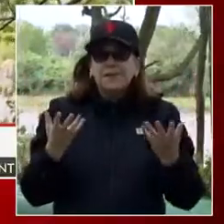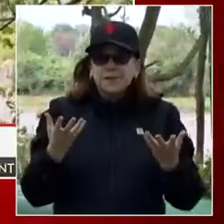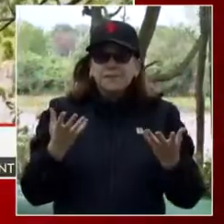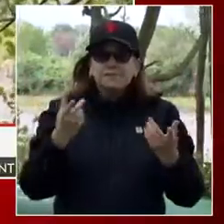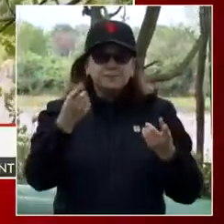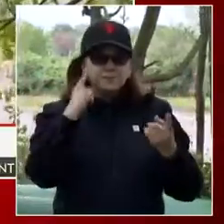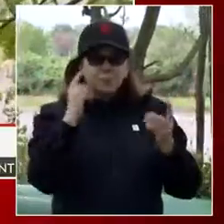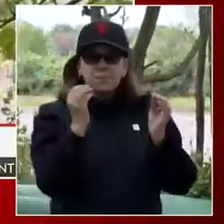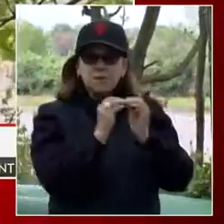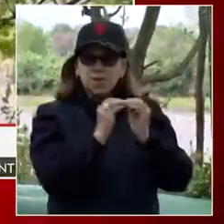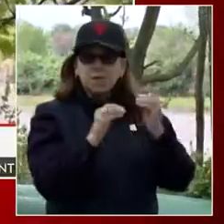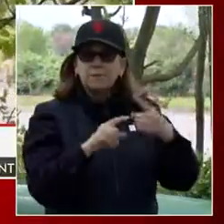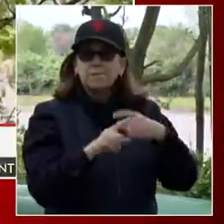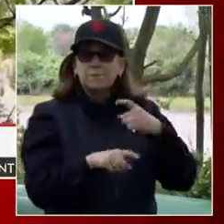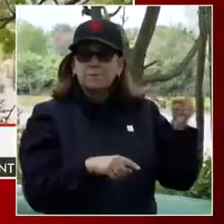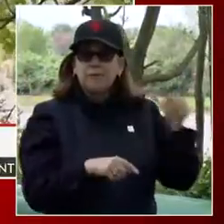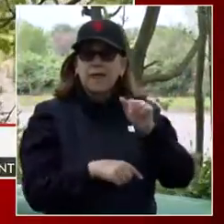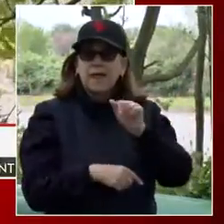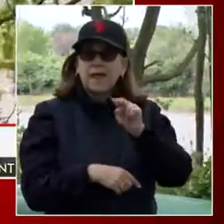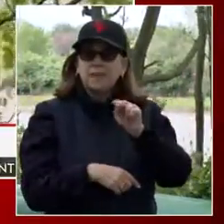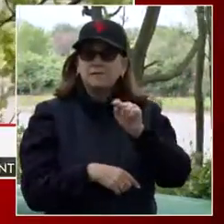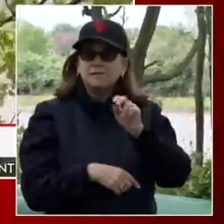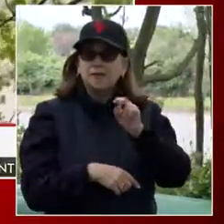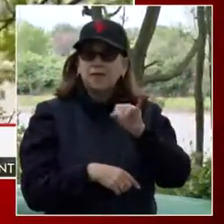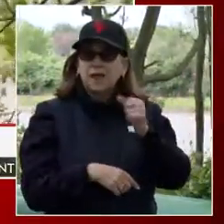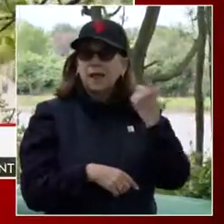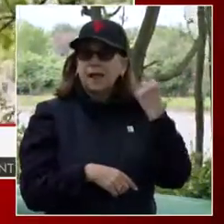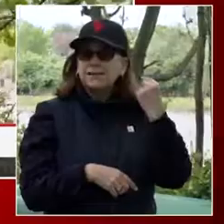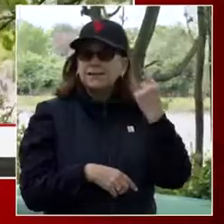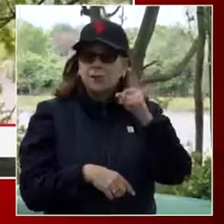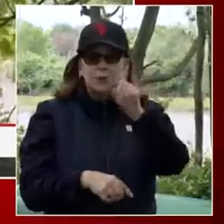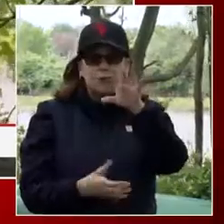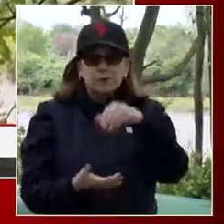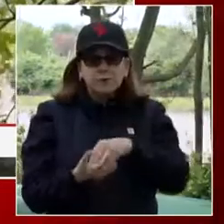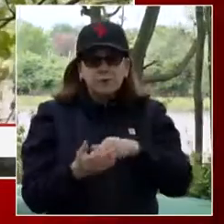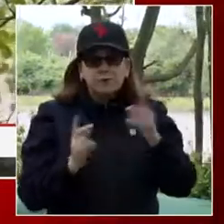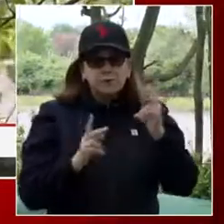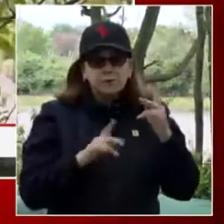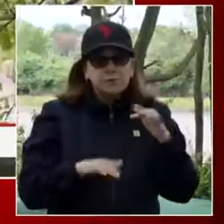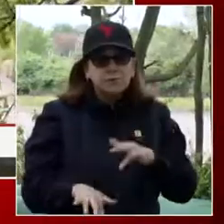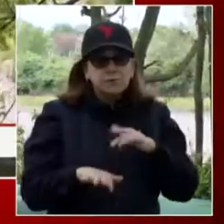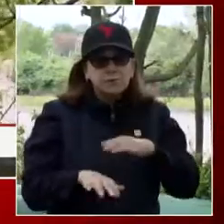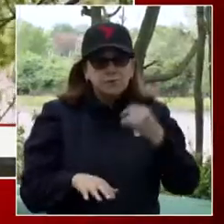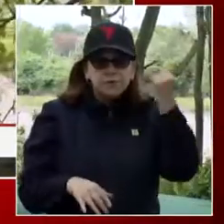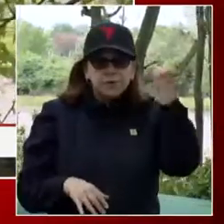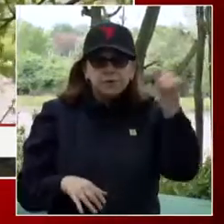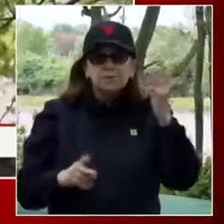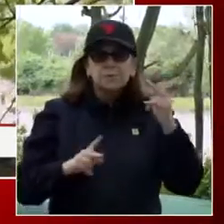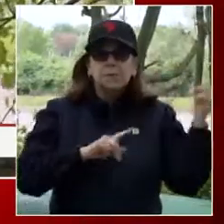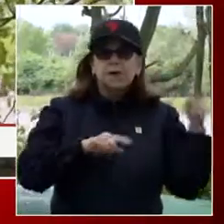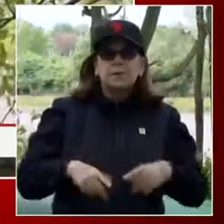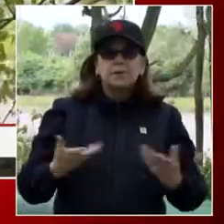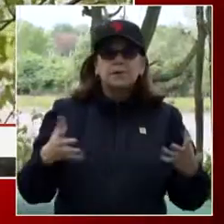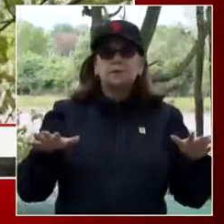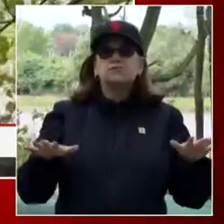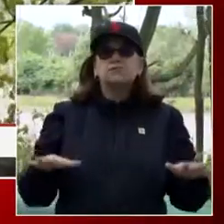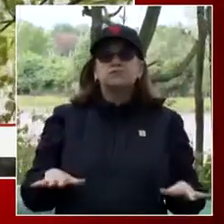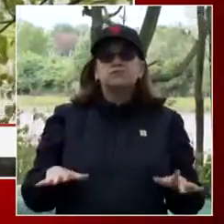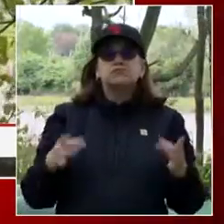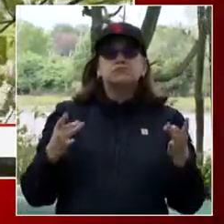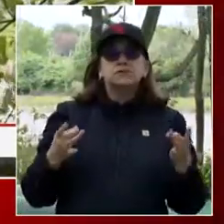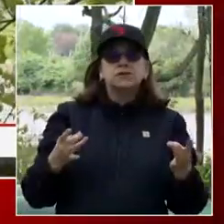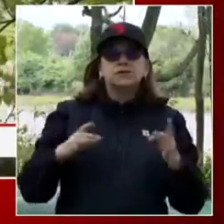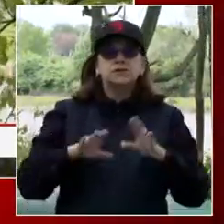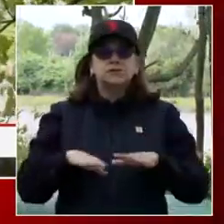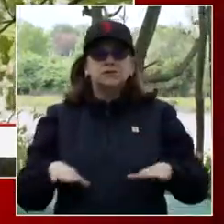record number of visitors, because people came here to calm down, to restore, bring their children out to play,